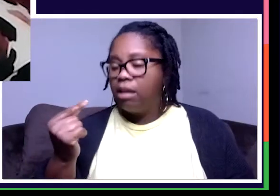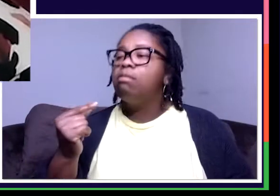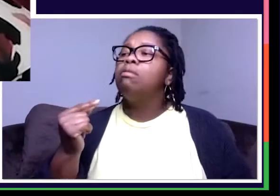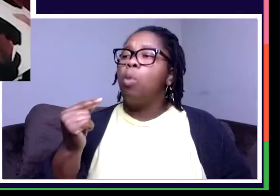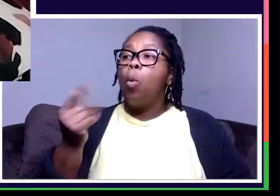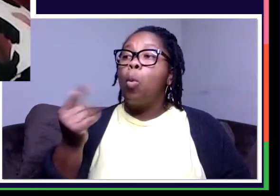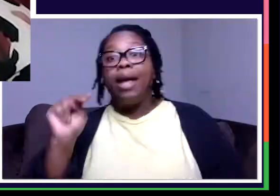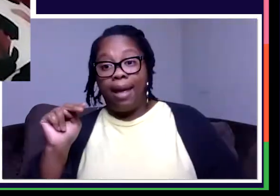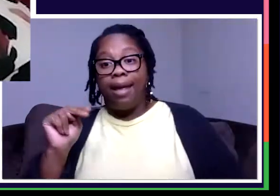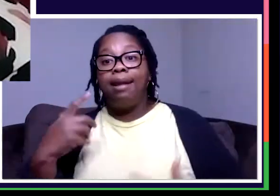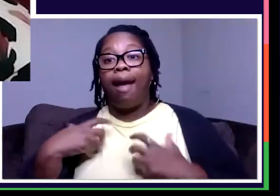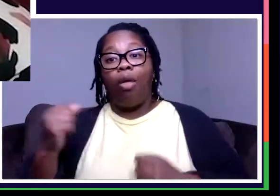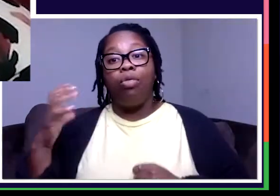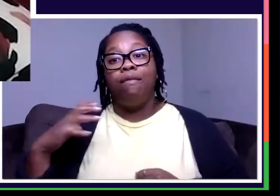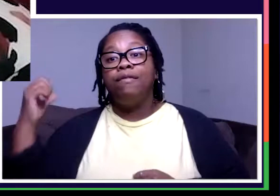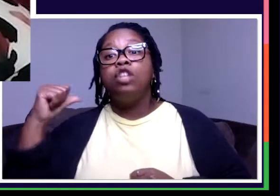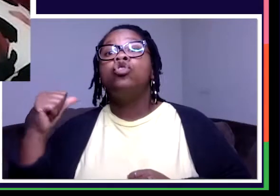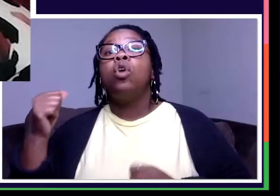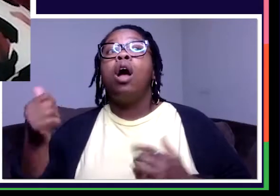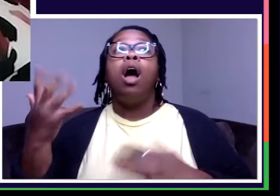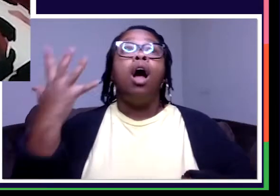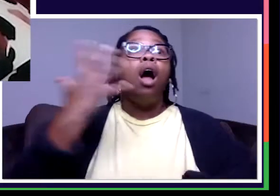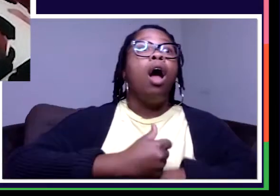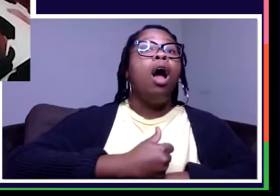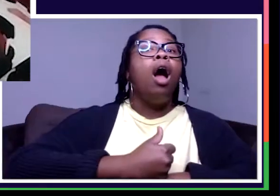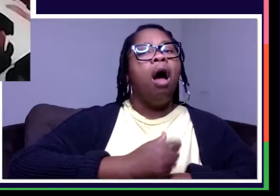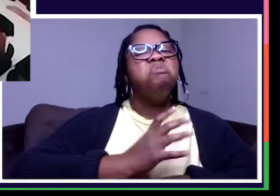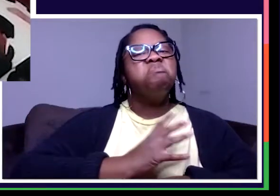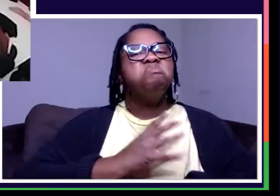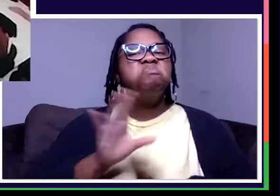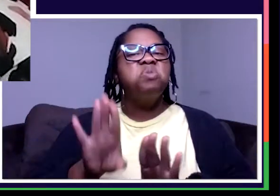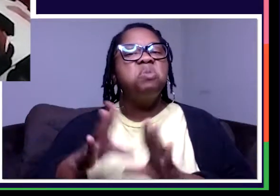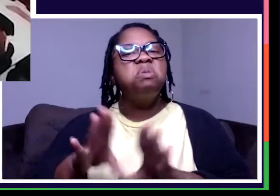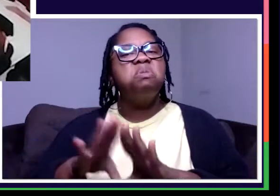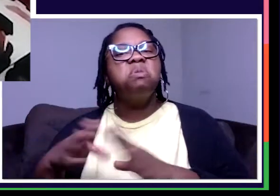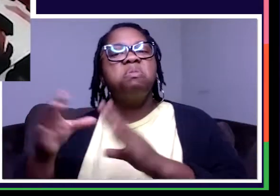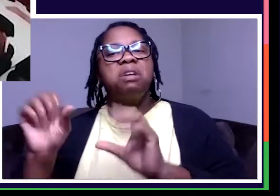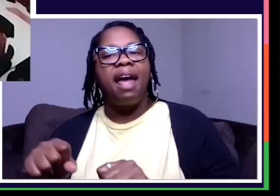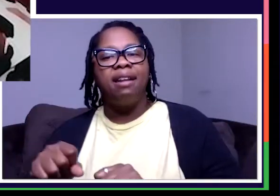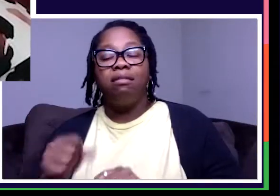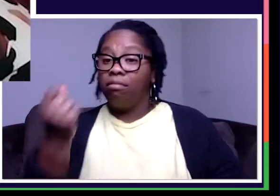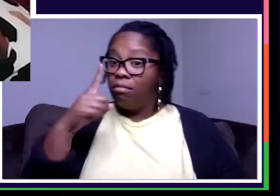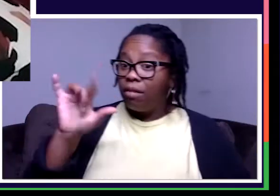health officials lift closure orders. The bill